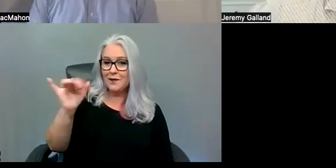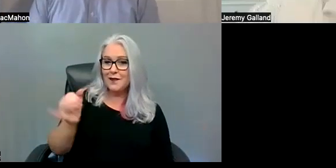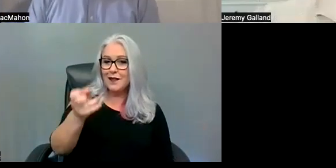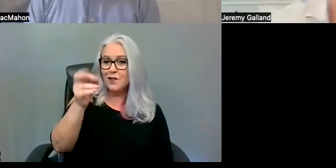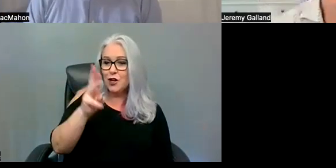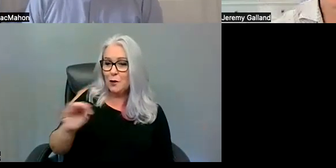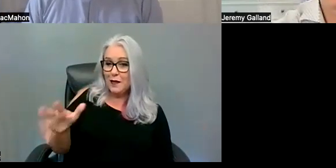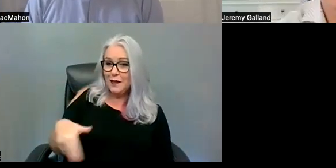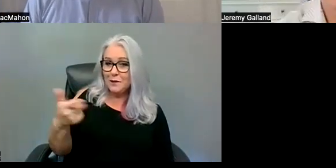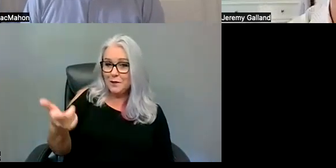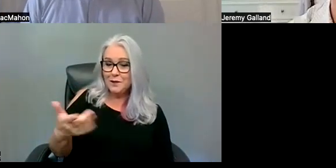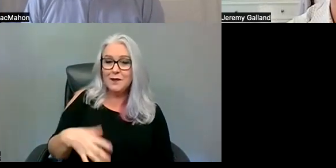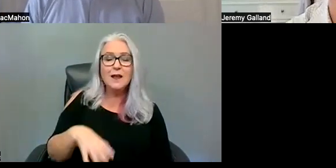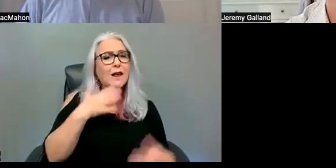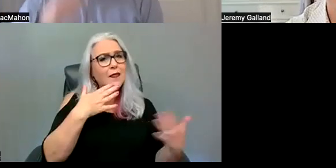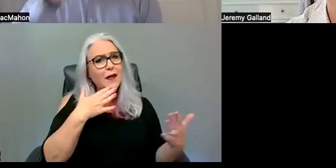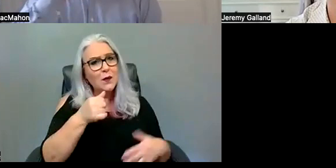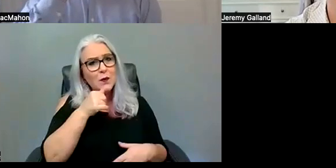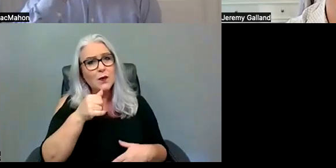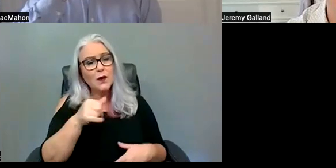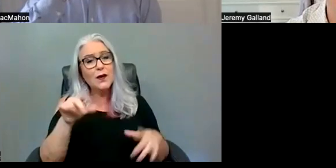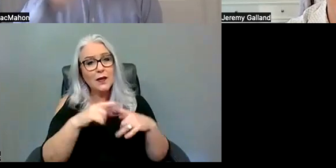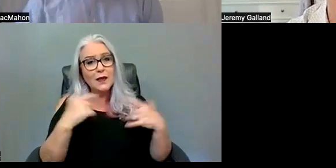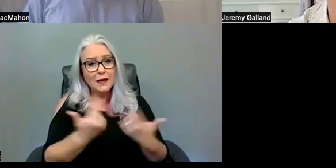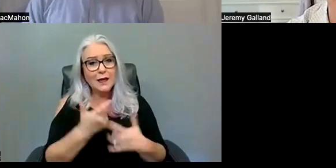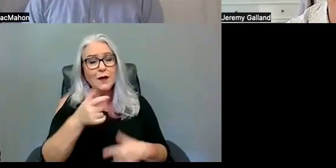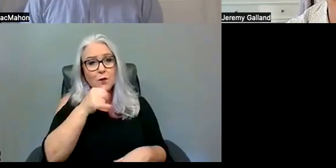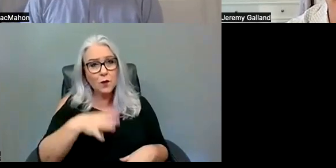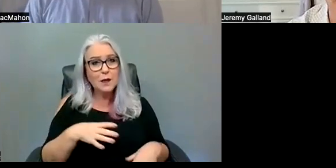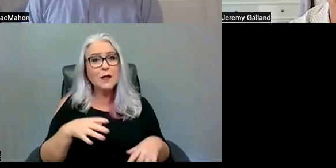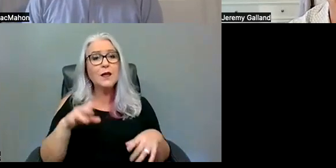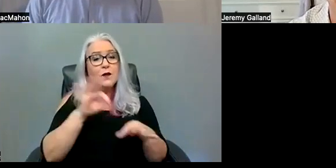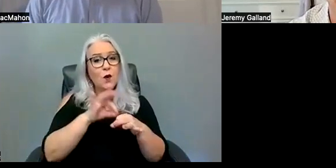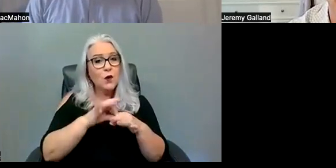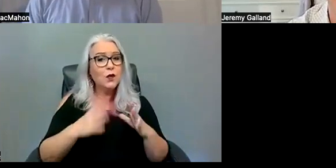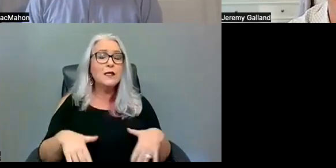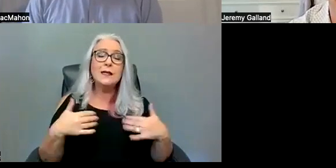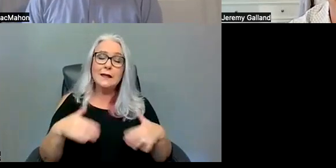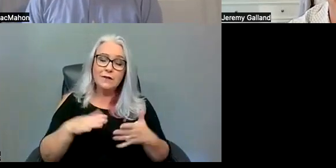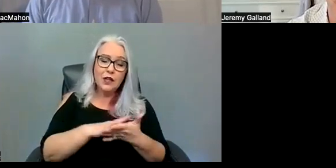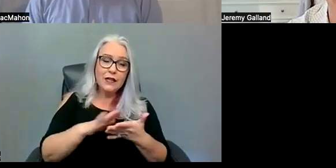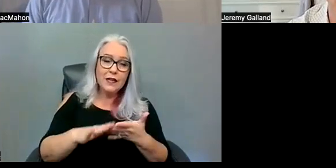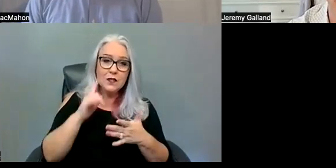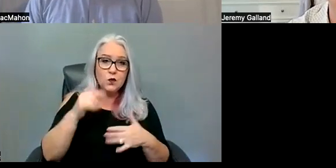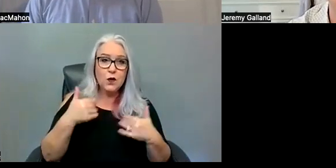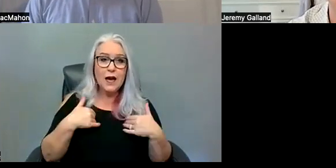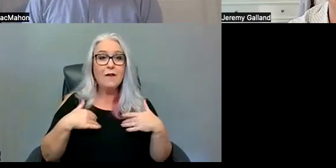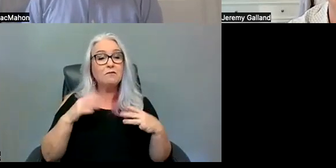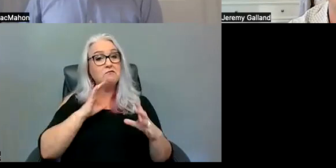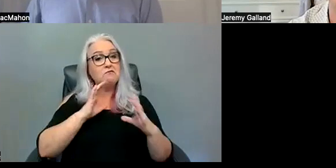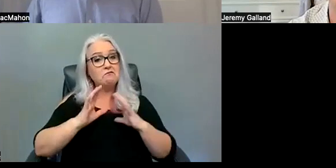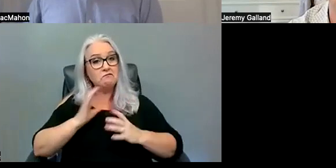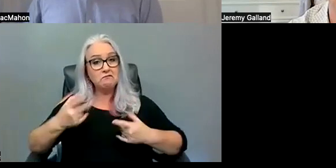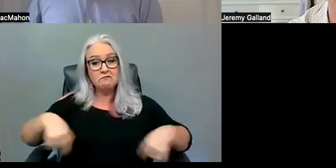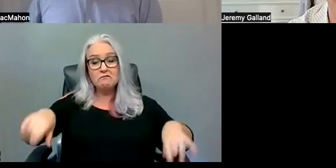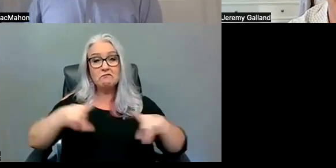Yes. Thank you to the League of Women Voters. It's actually quite helpful to have a forum like this. Not everybody's going to know everyone in Hastings, even